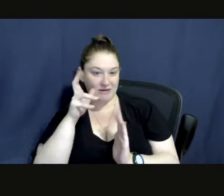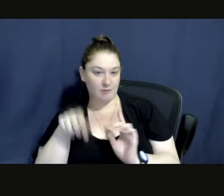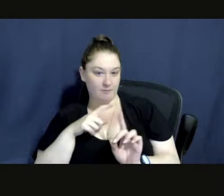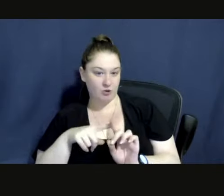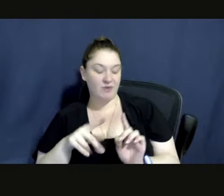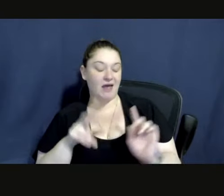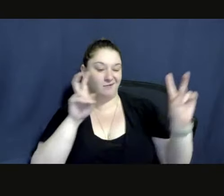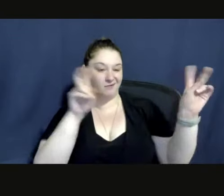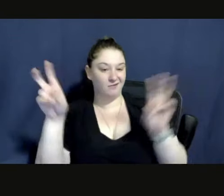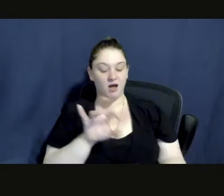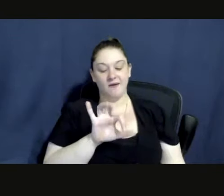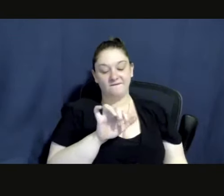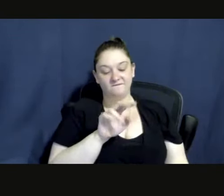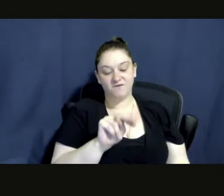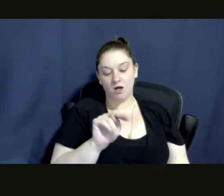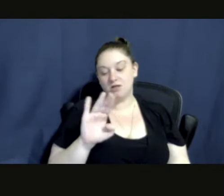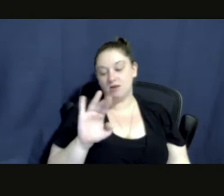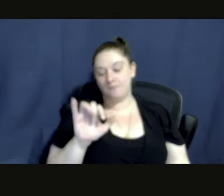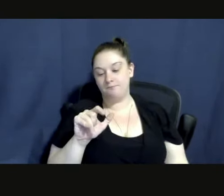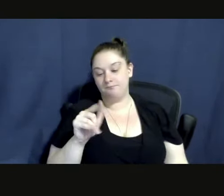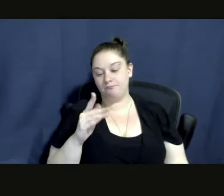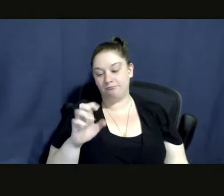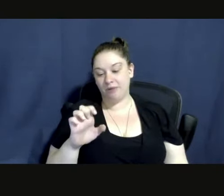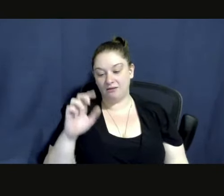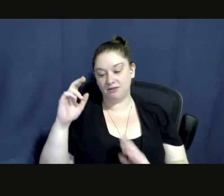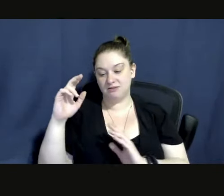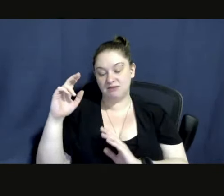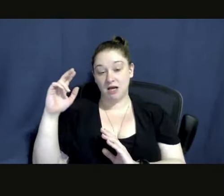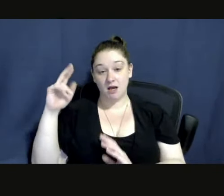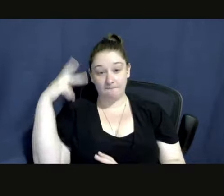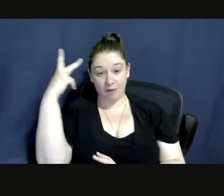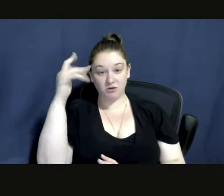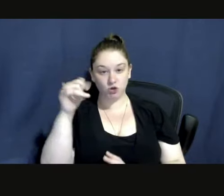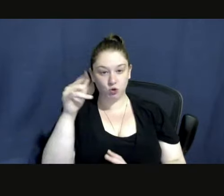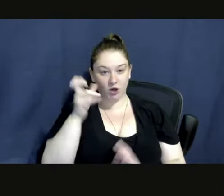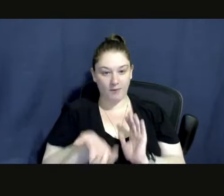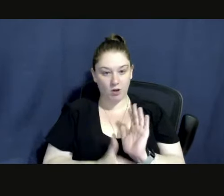many times this evening. And that was my